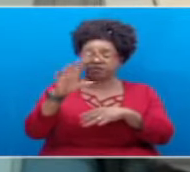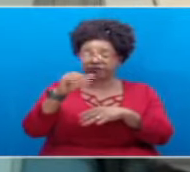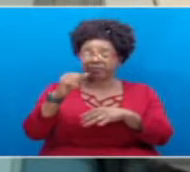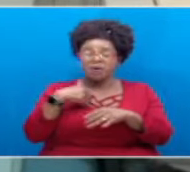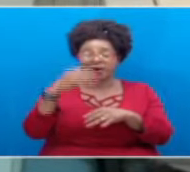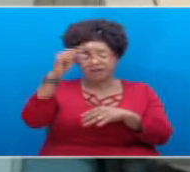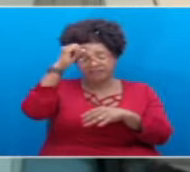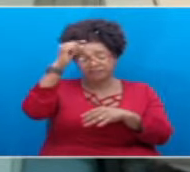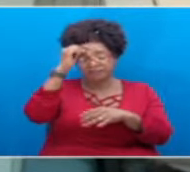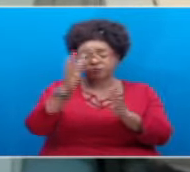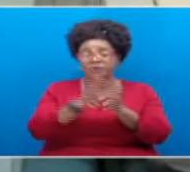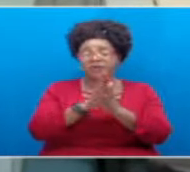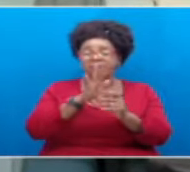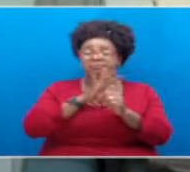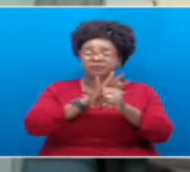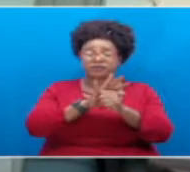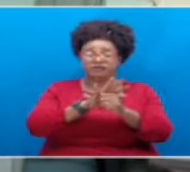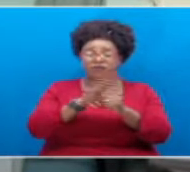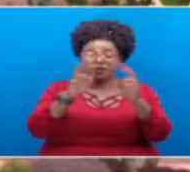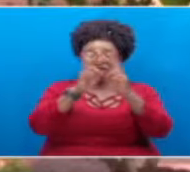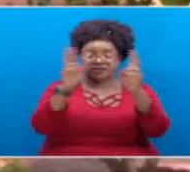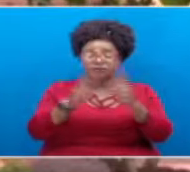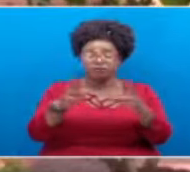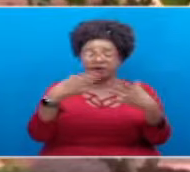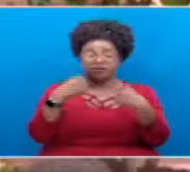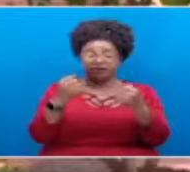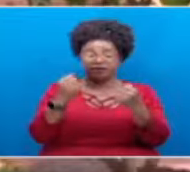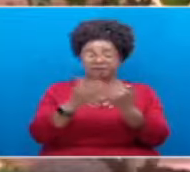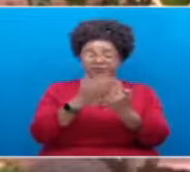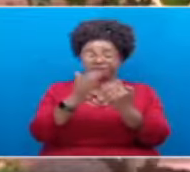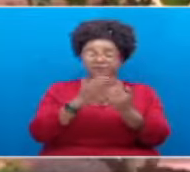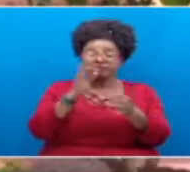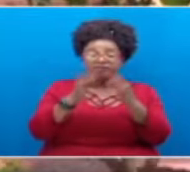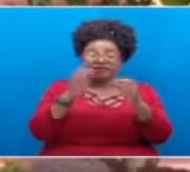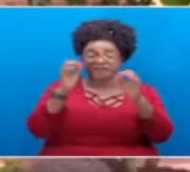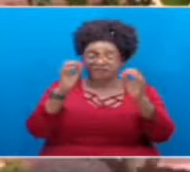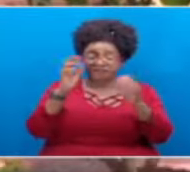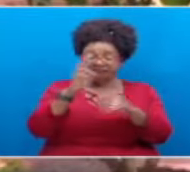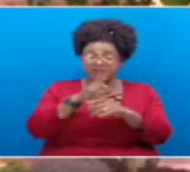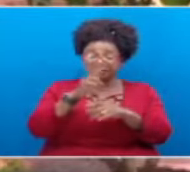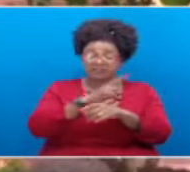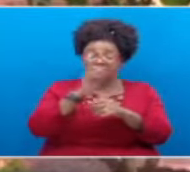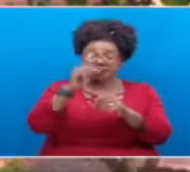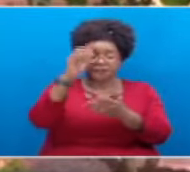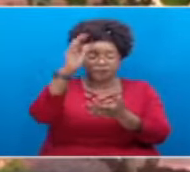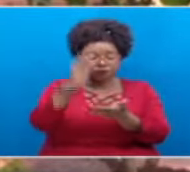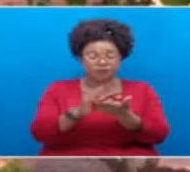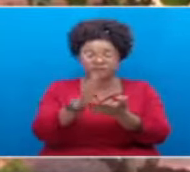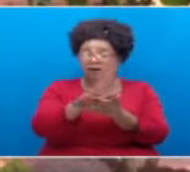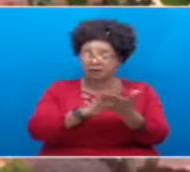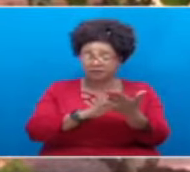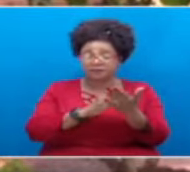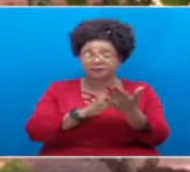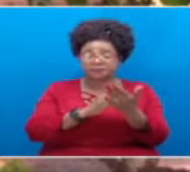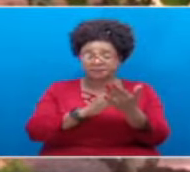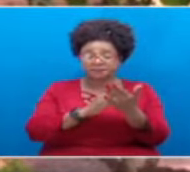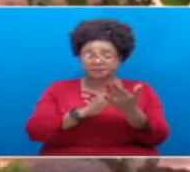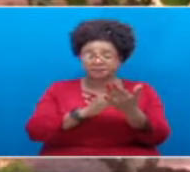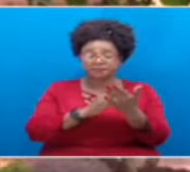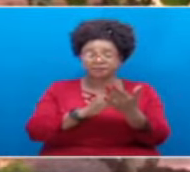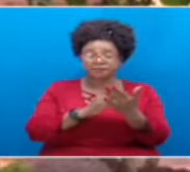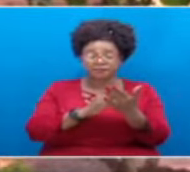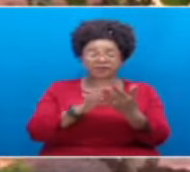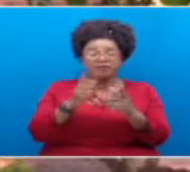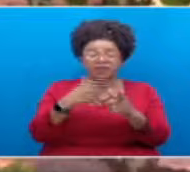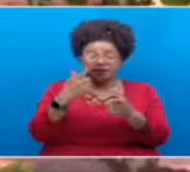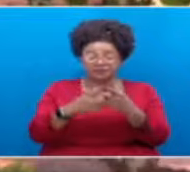with pushing for universal health care. If the vaccine can reduce even a half of those malaria episodes, I